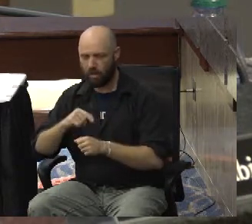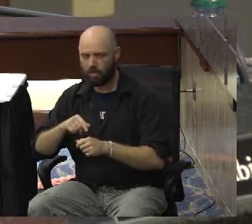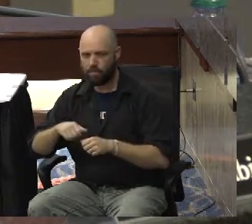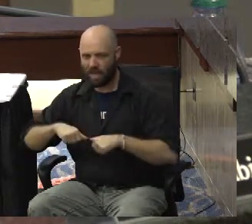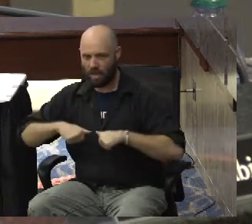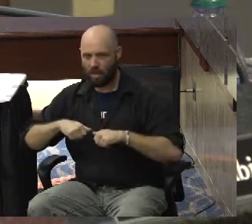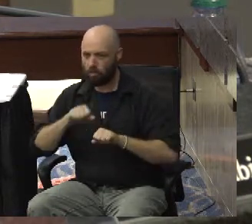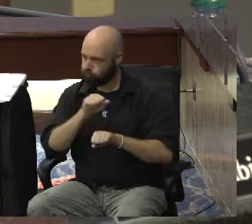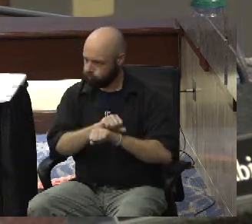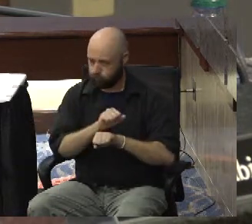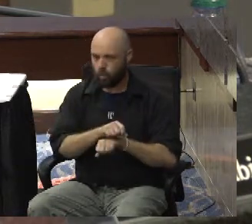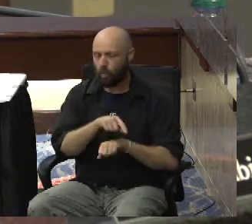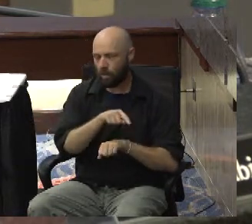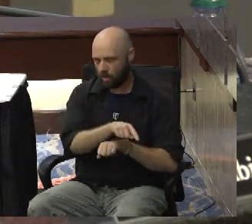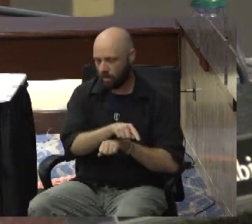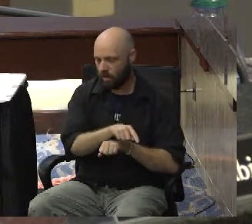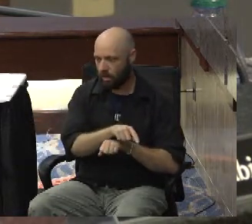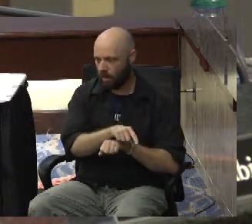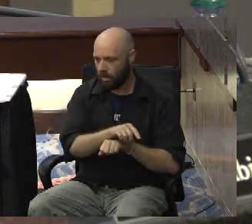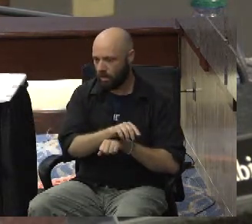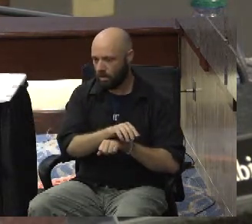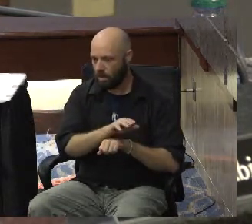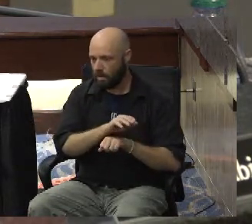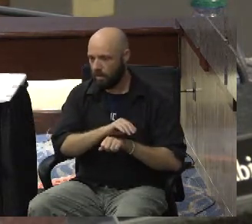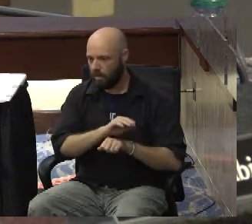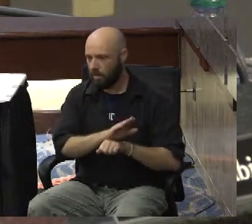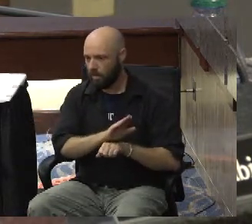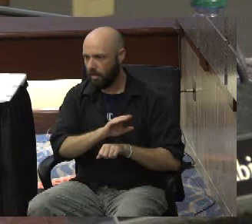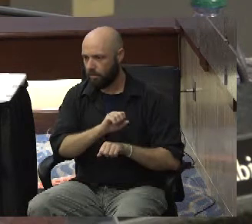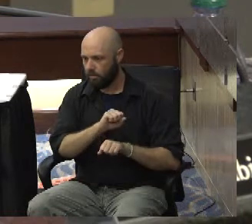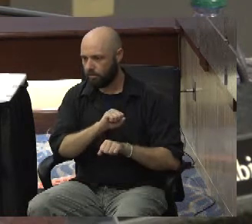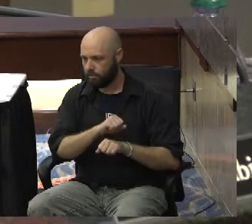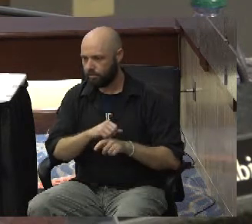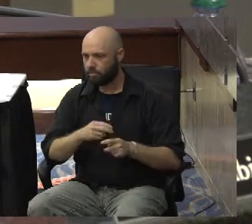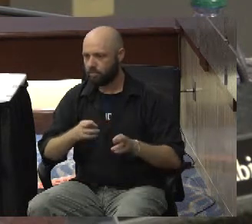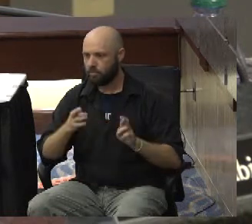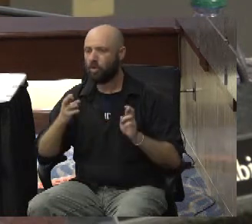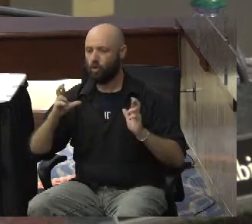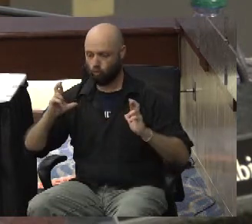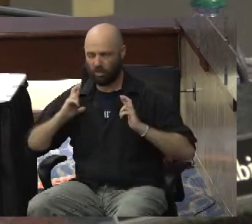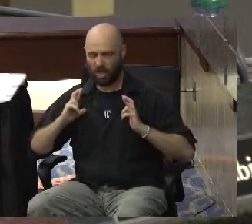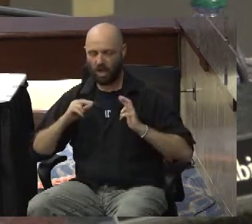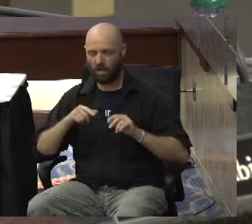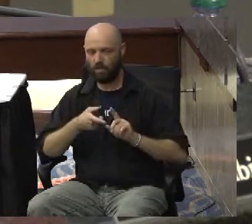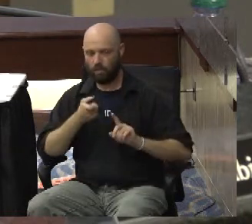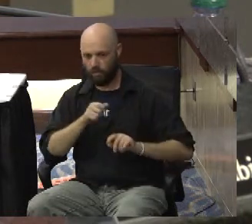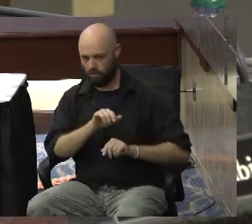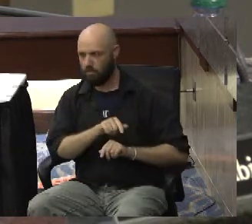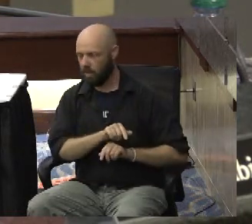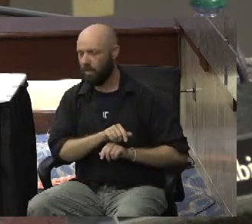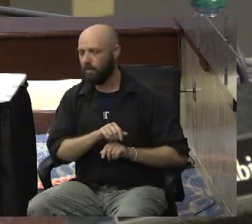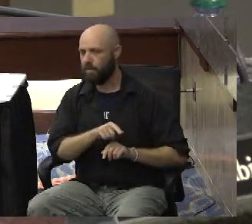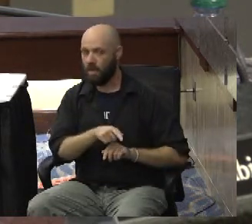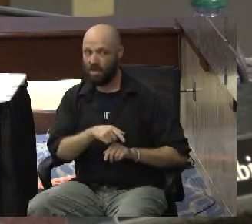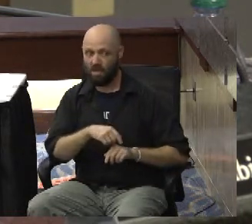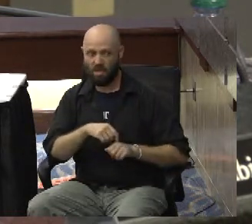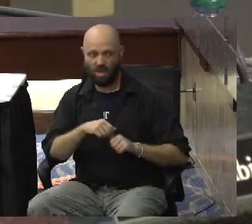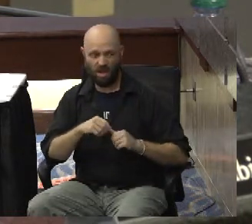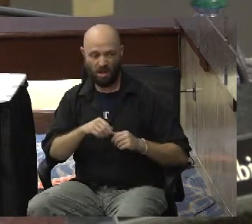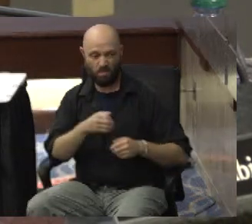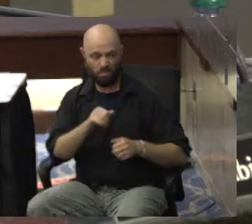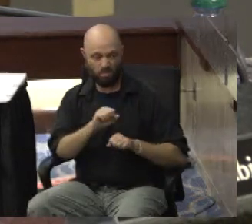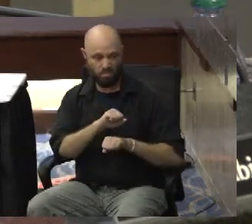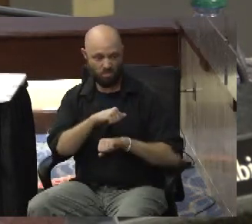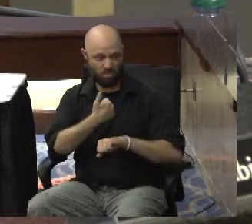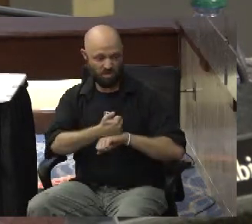made a living and retired from the company. Mars has been an employer for, I think we heard,